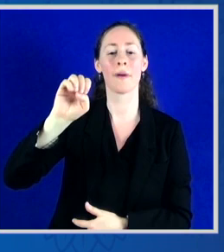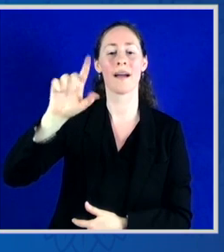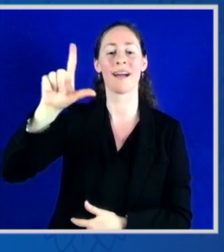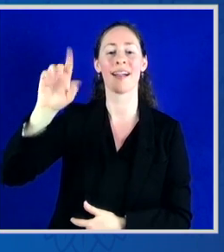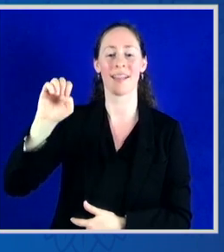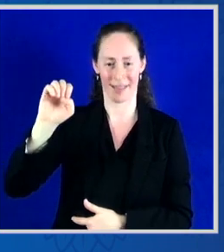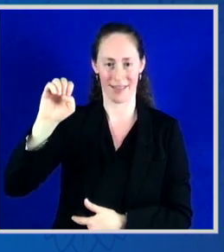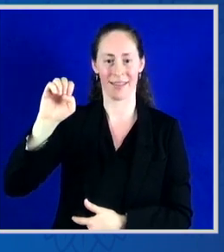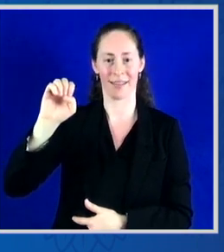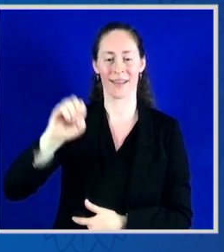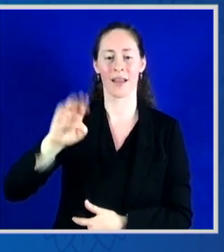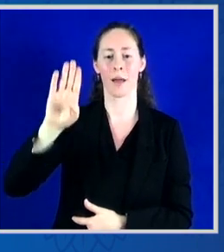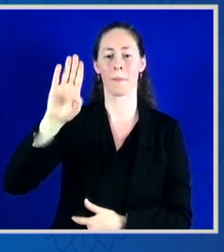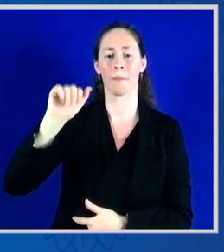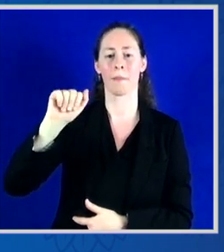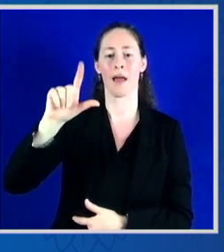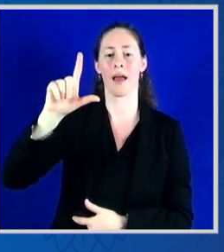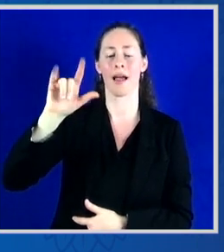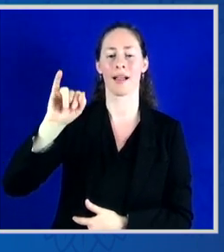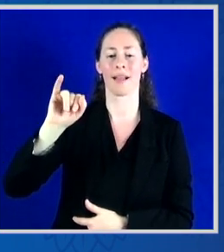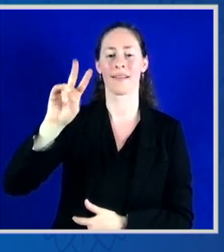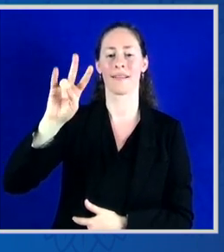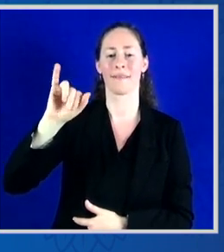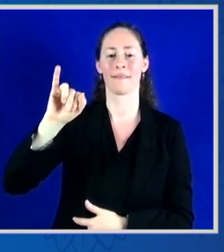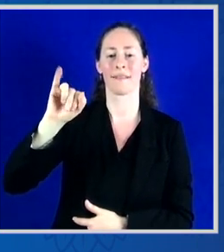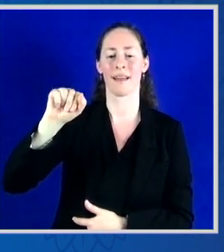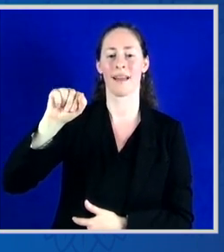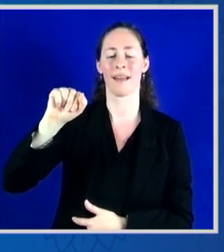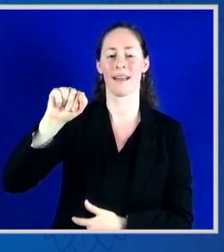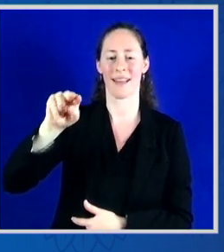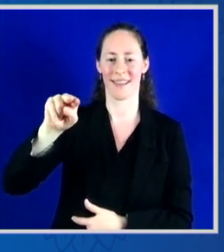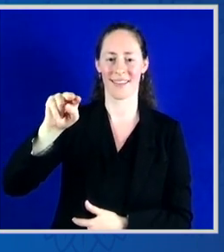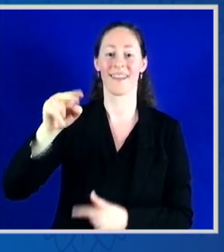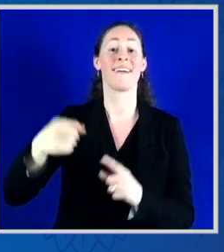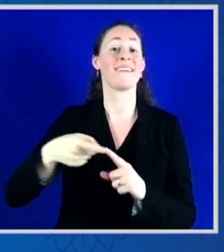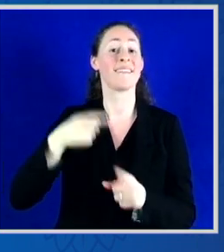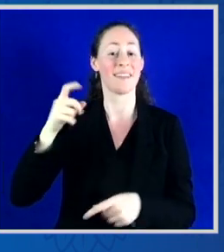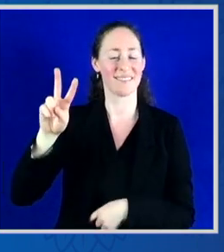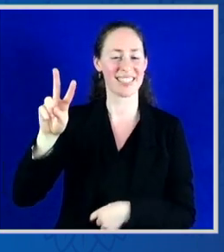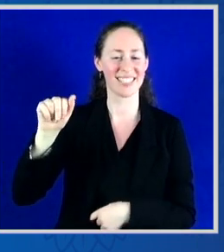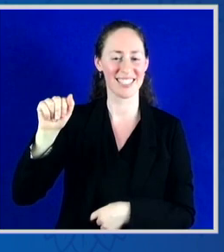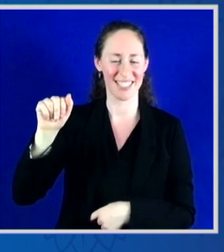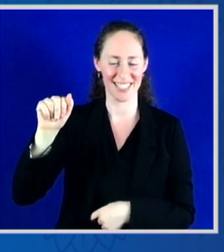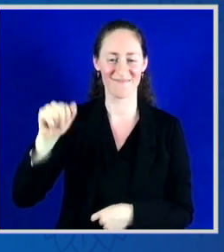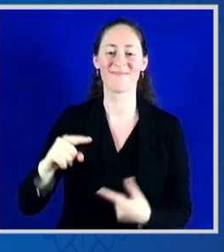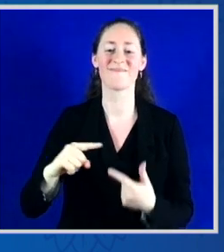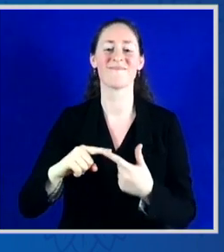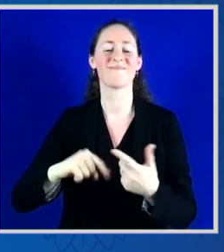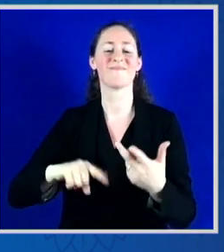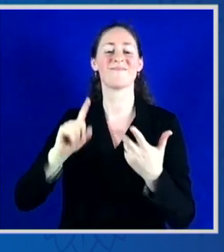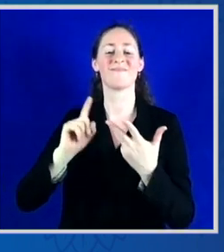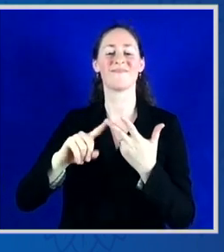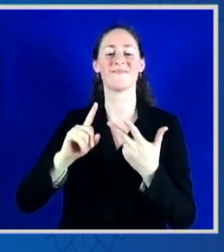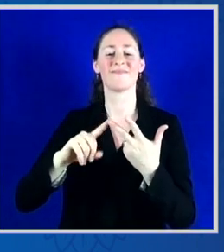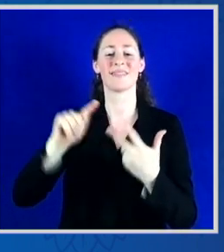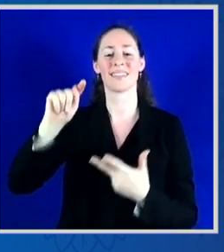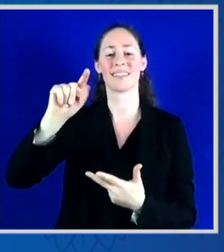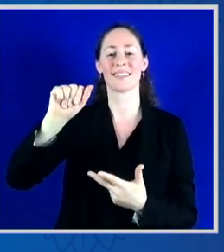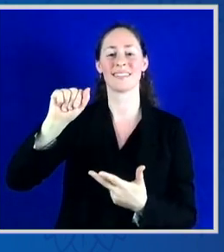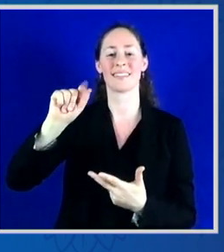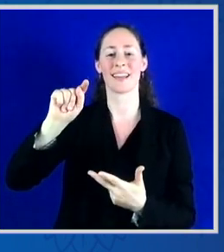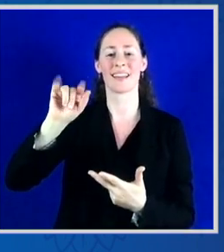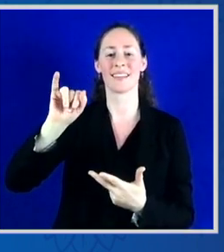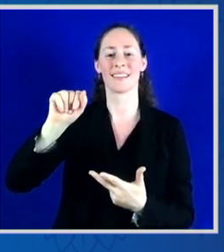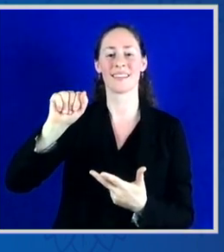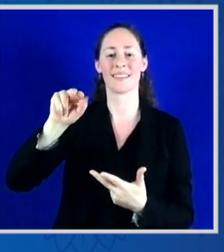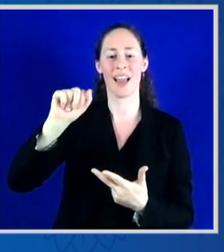Action Child Development Center in Virginia. We have Tatiana Washington, a gun violence prevention activist and organizer